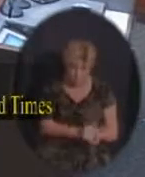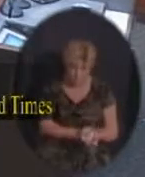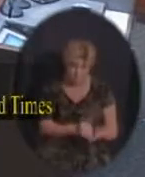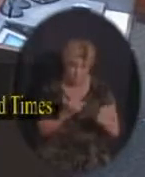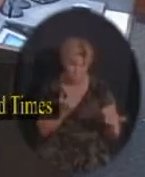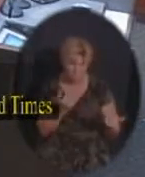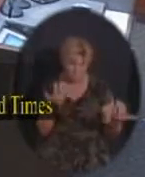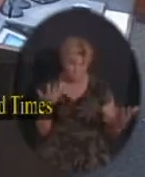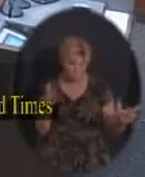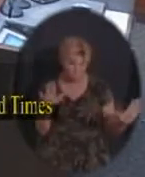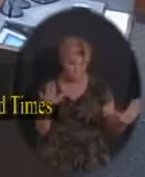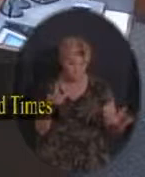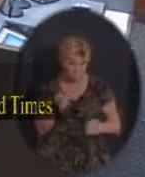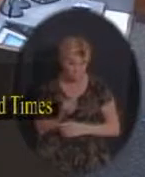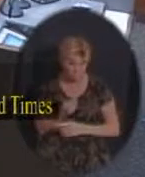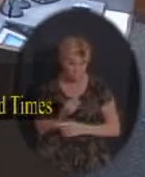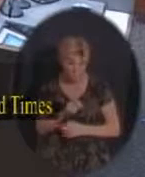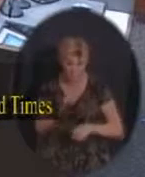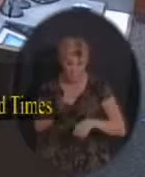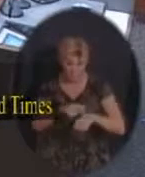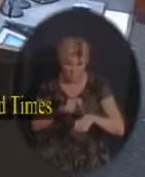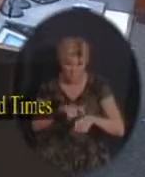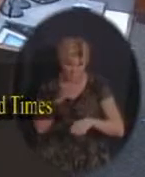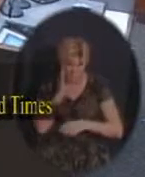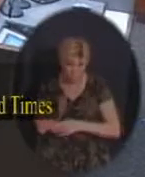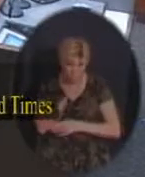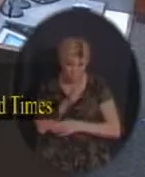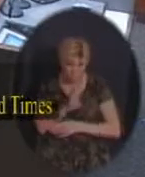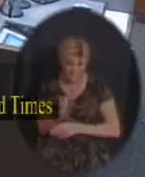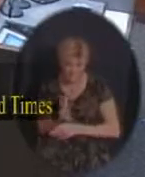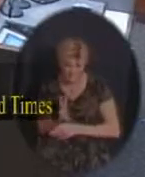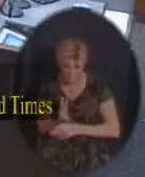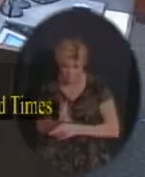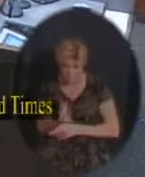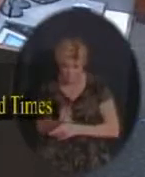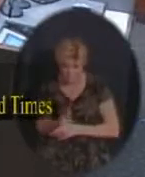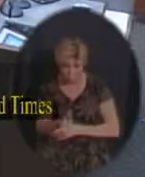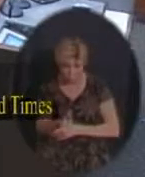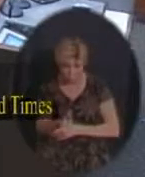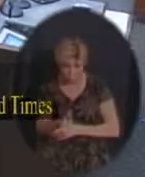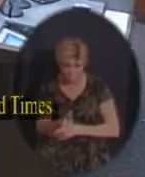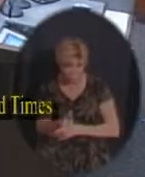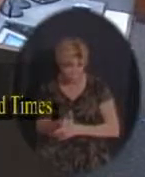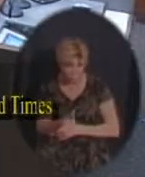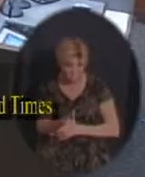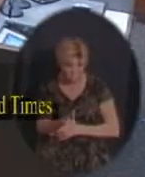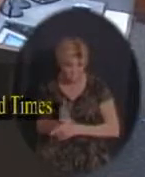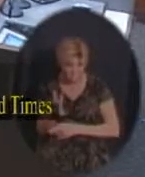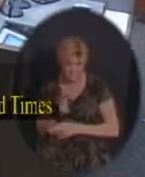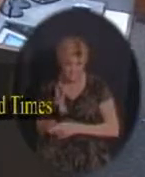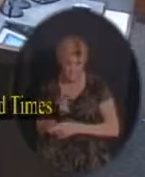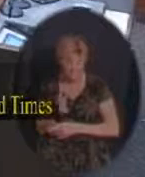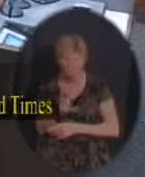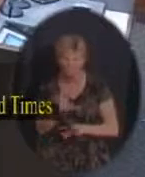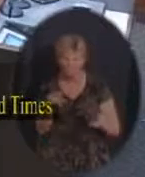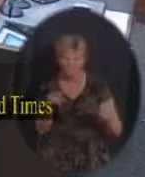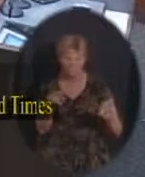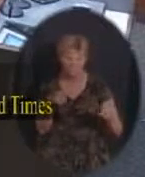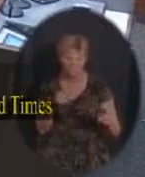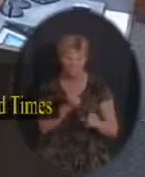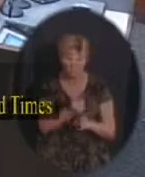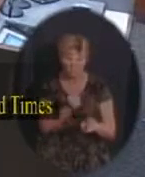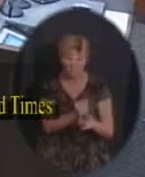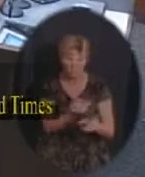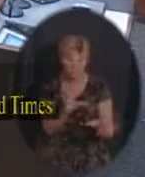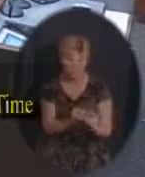that. Thank you. The time would be 6 o'clock? That would be your regular meeting. The regular meeting at Be fine with 5:30. 5:30 for the regular